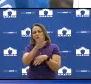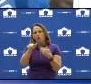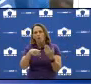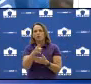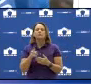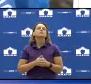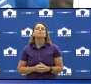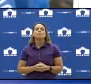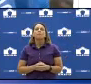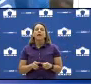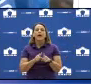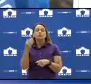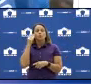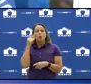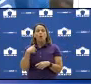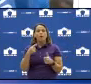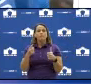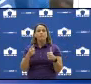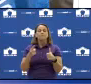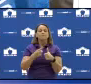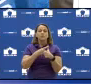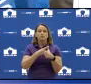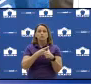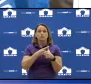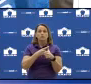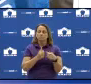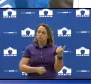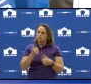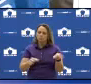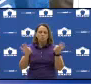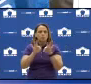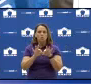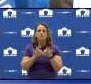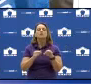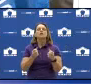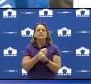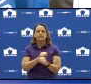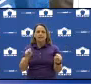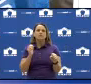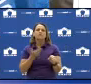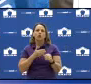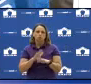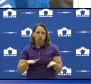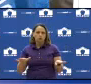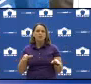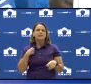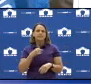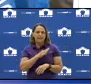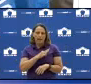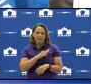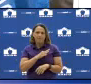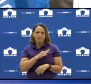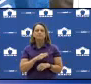know, our first and utmost priority is the safety of our children and our staff and